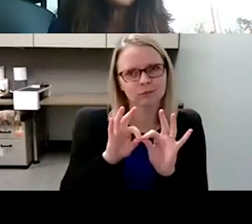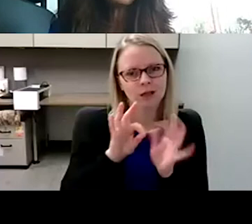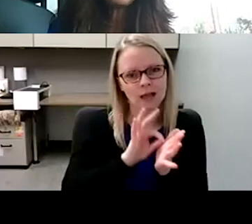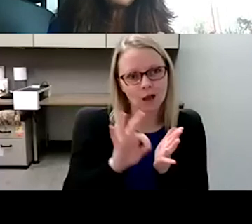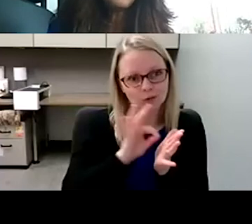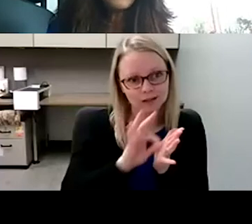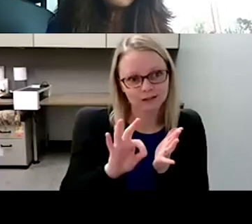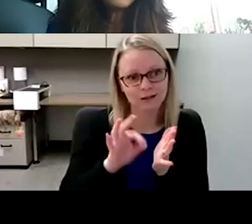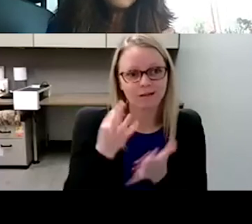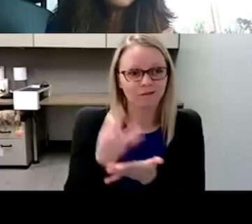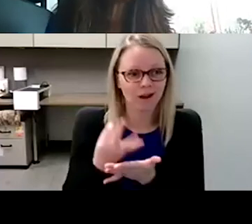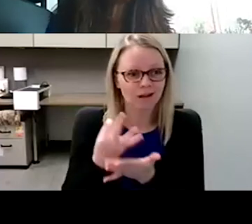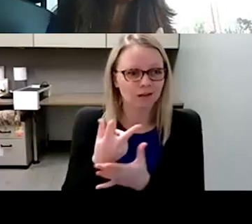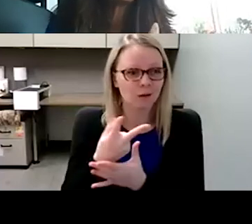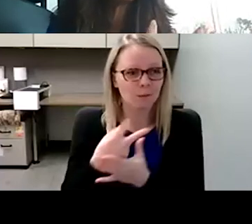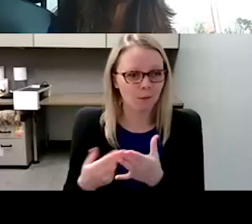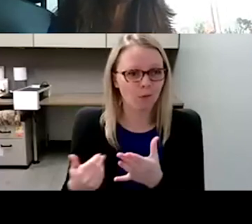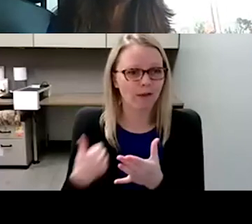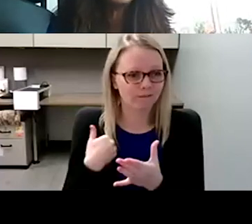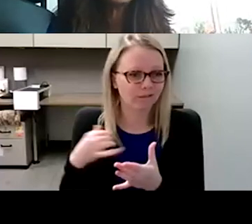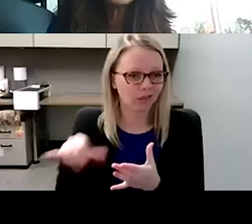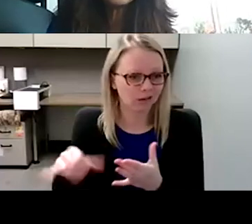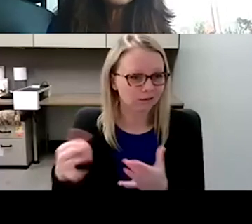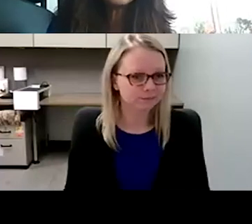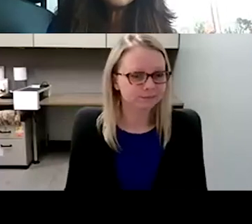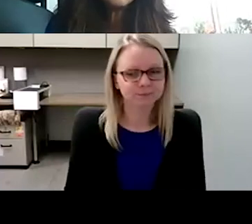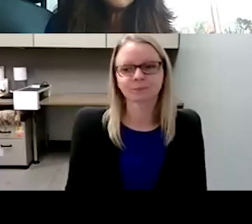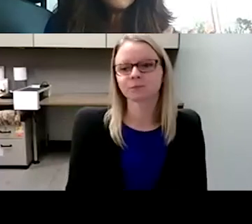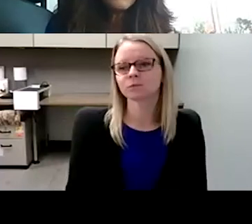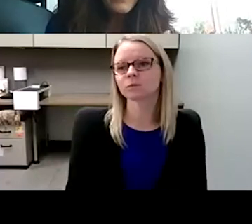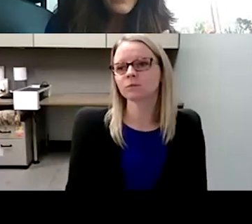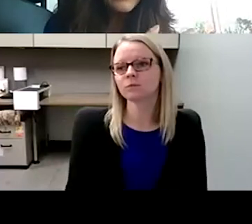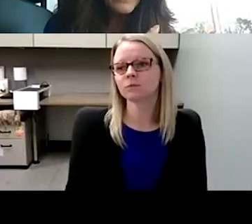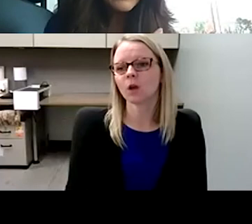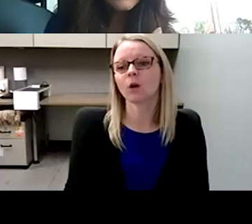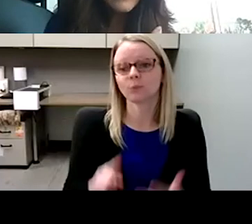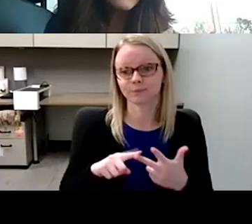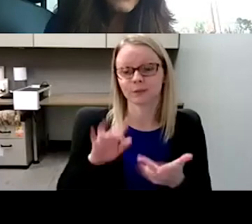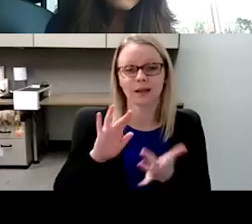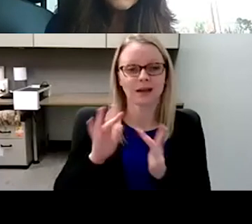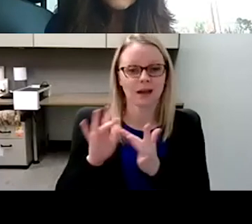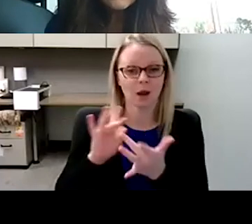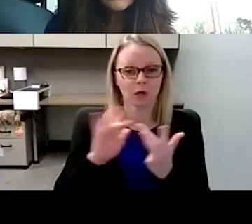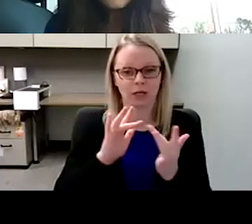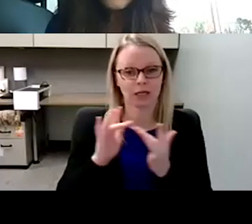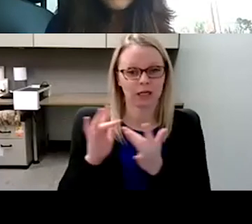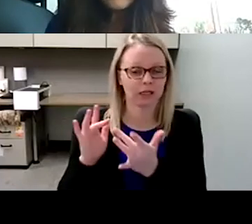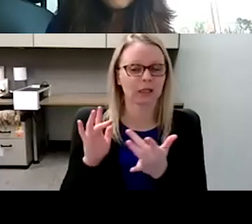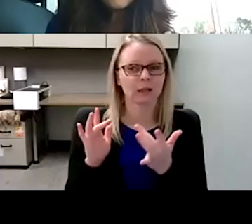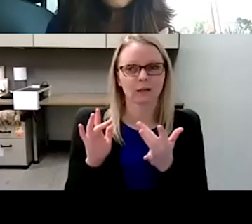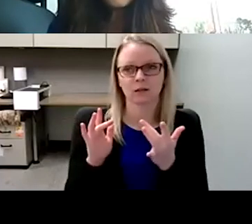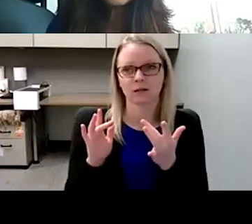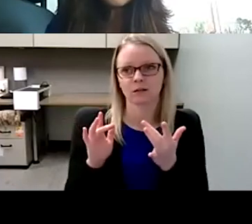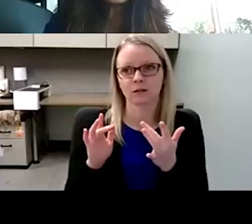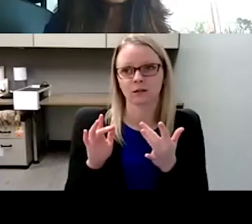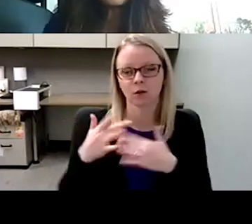that. And then my third thing is networking. I got involved early on with